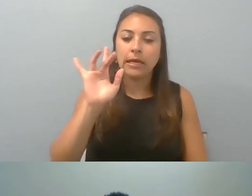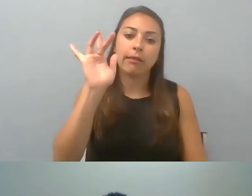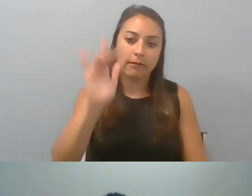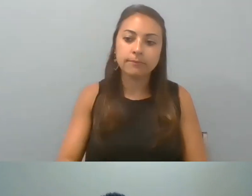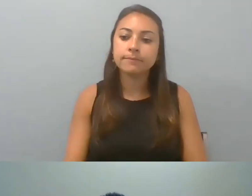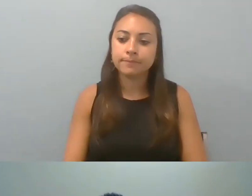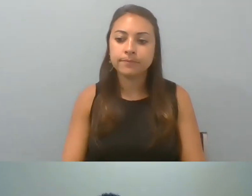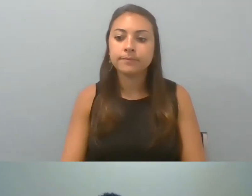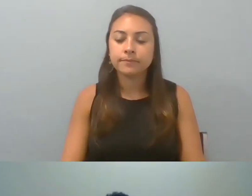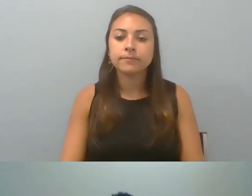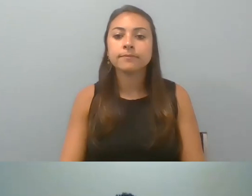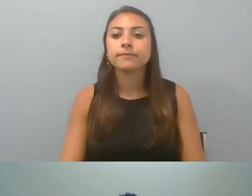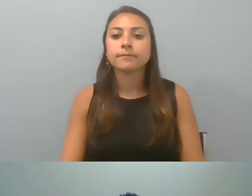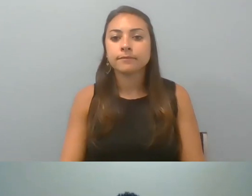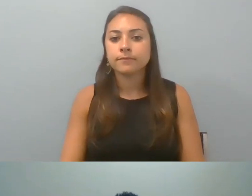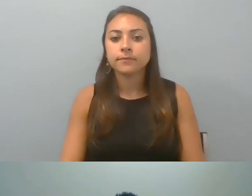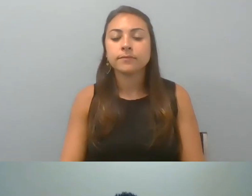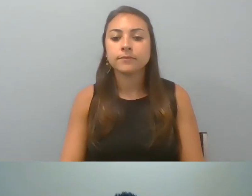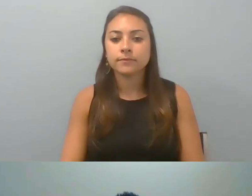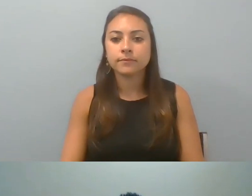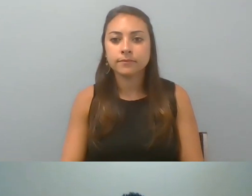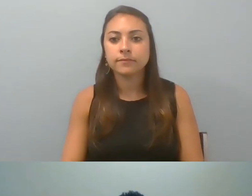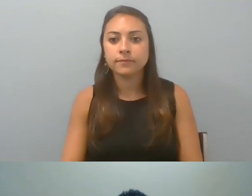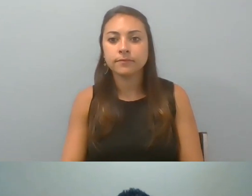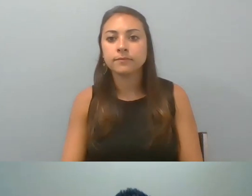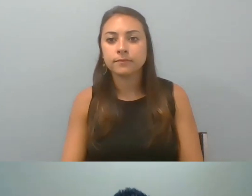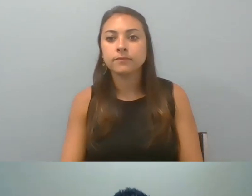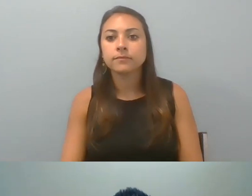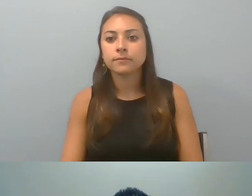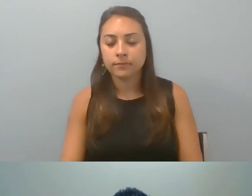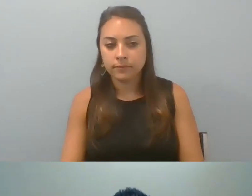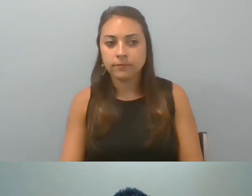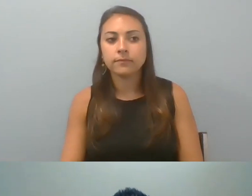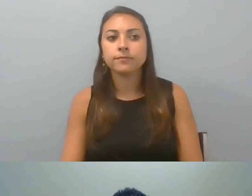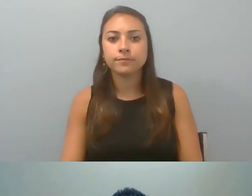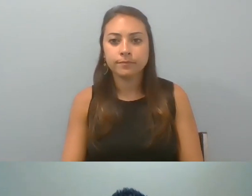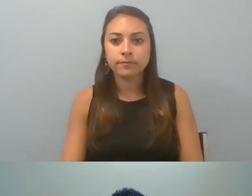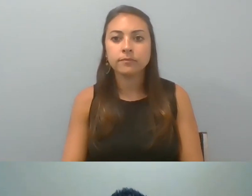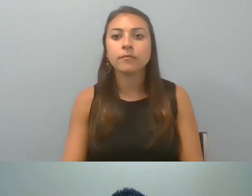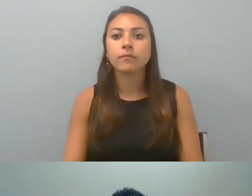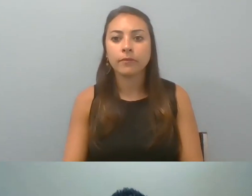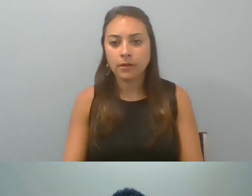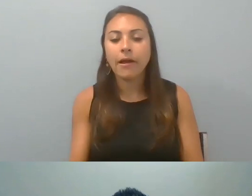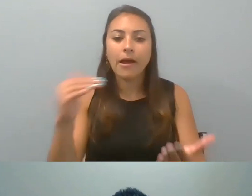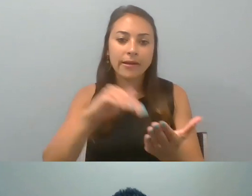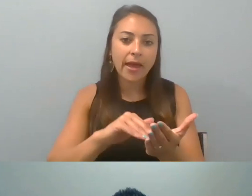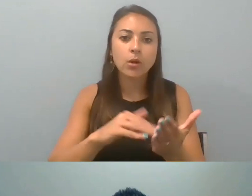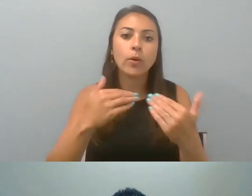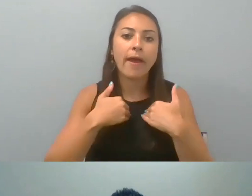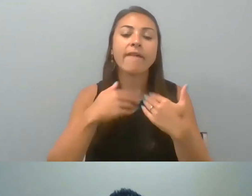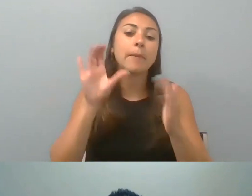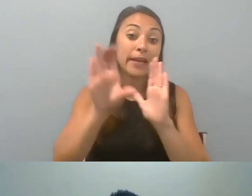If somebody again is just looking more generally for things like if something's vegan, if something's made without gluten, we also use icons